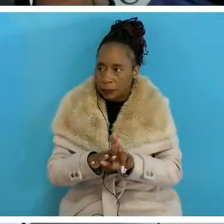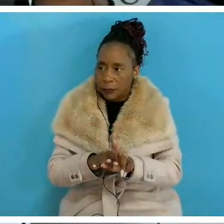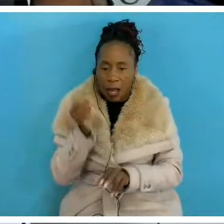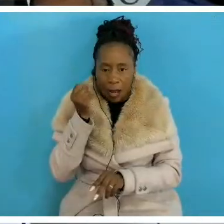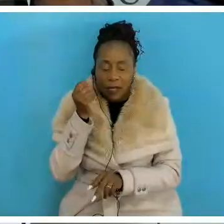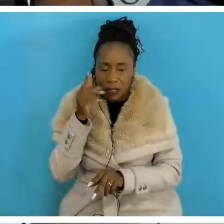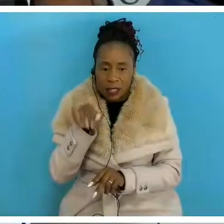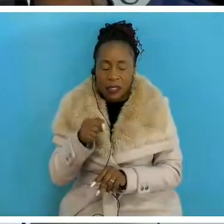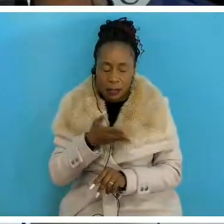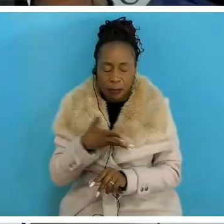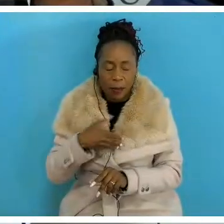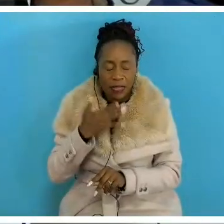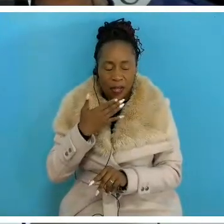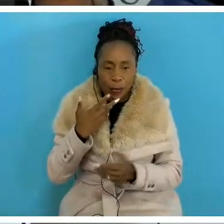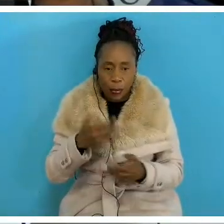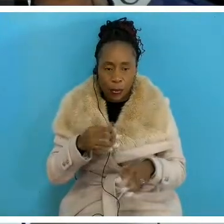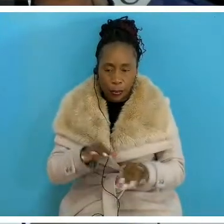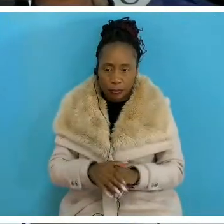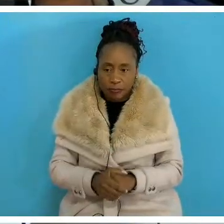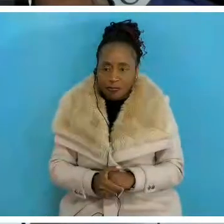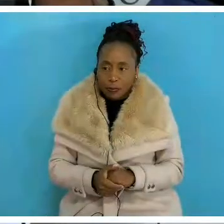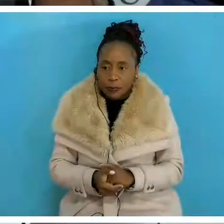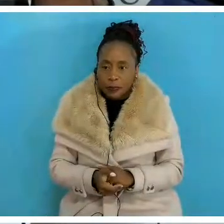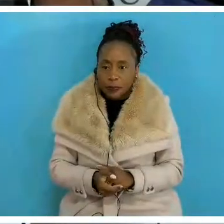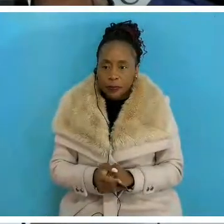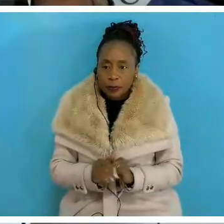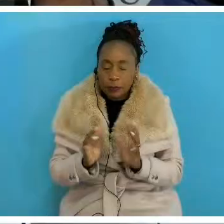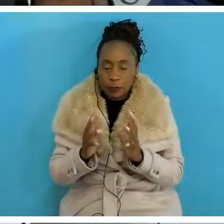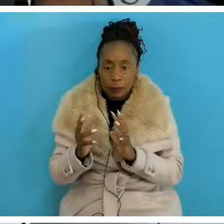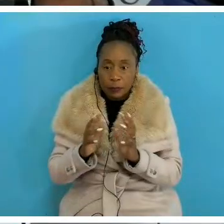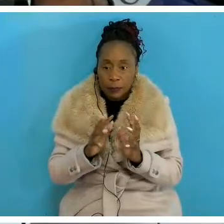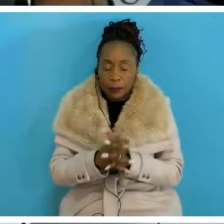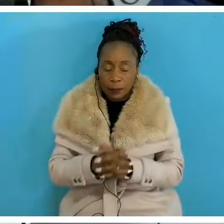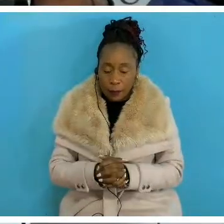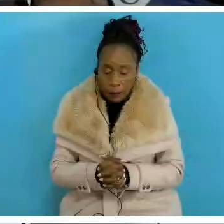sê, ja. Dankie, 100%. baie dankie. Baie dankie.